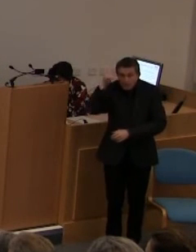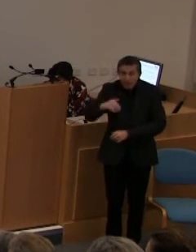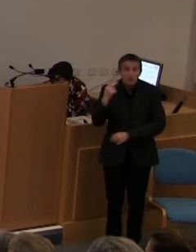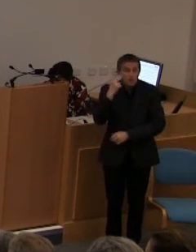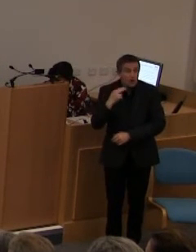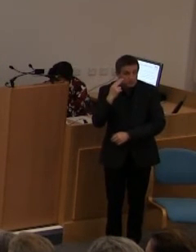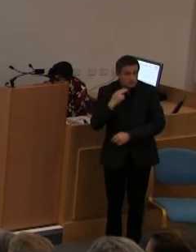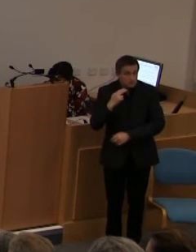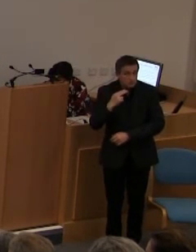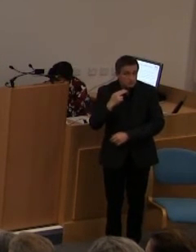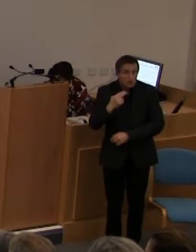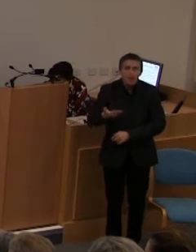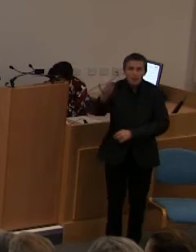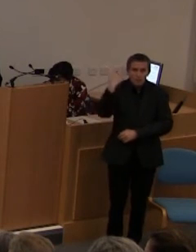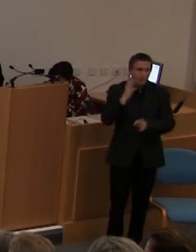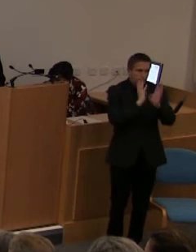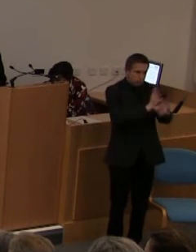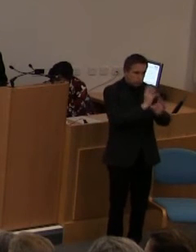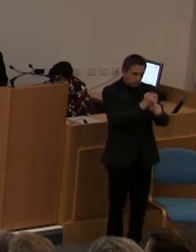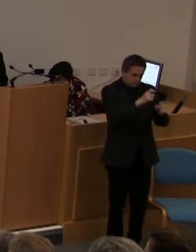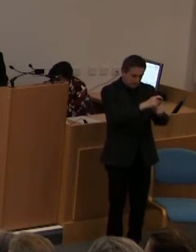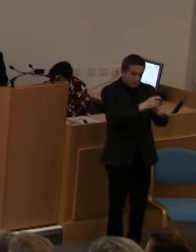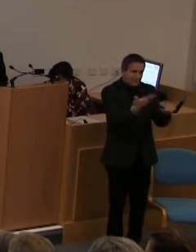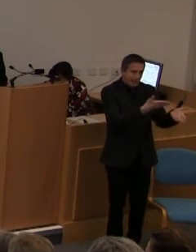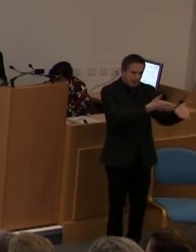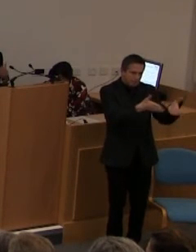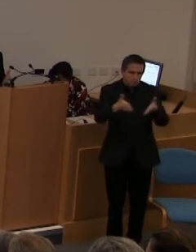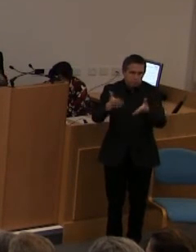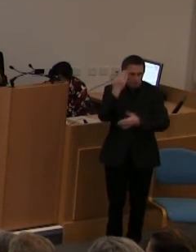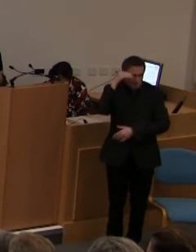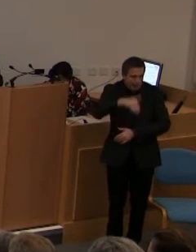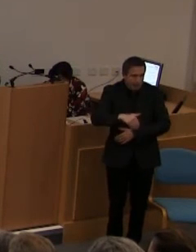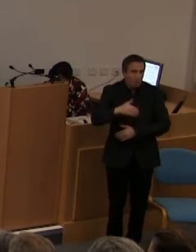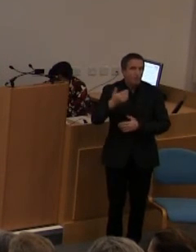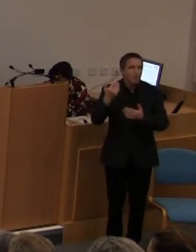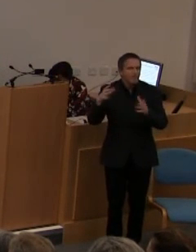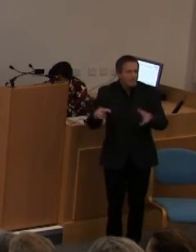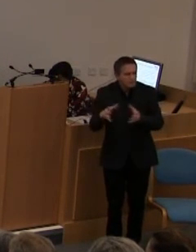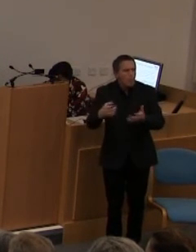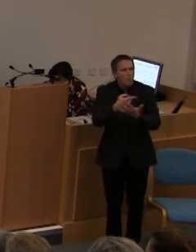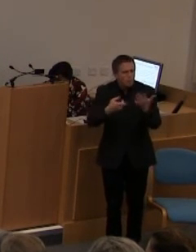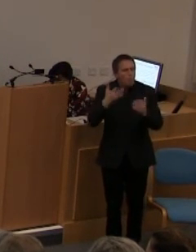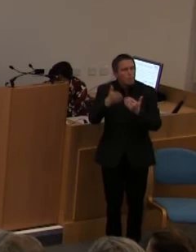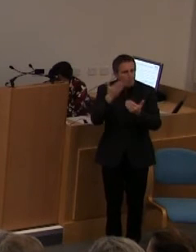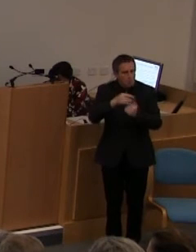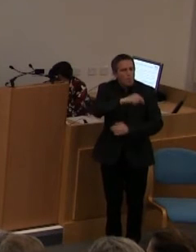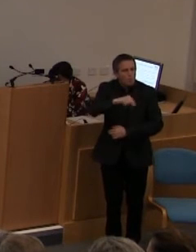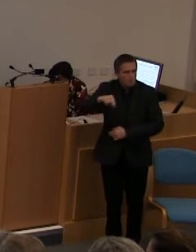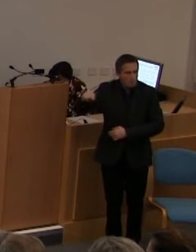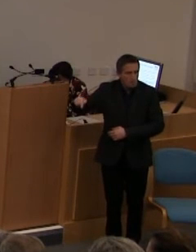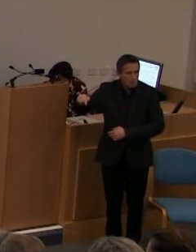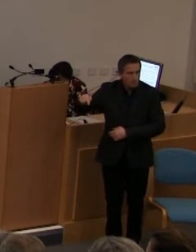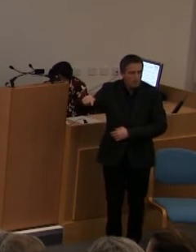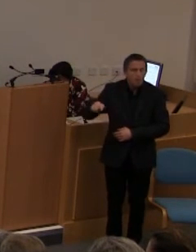community, rather than just a traditional GP. We'll be encouraging people to take more responsibility